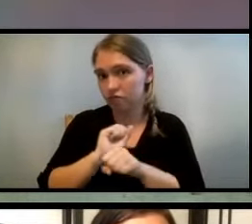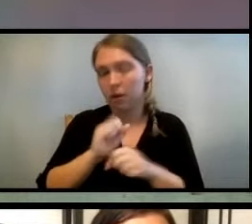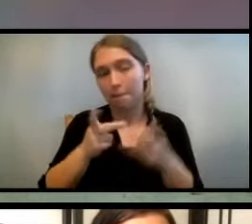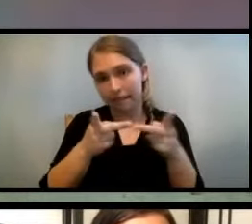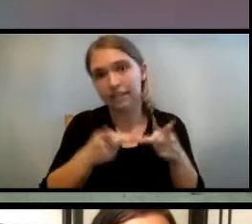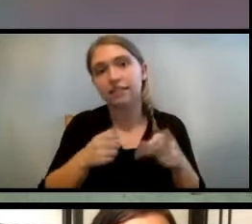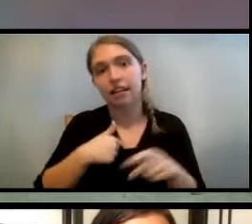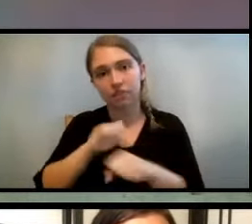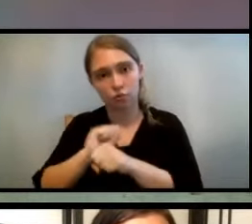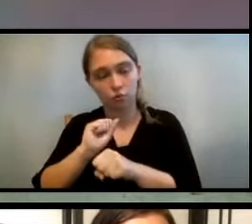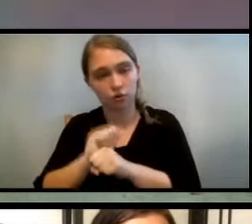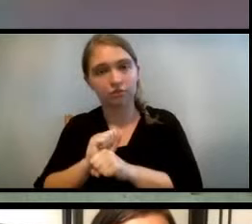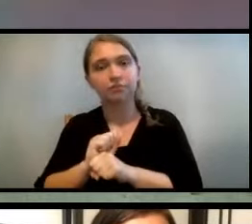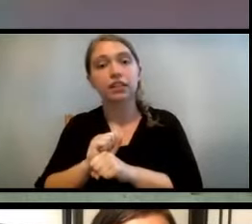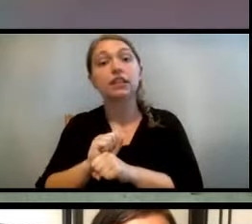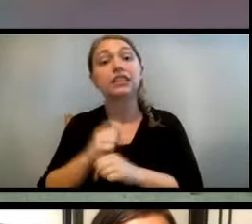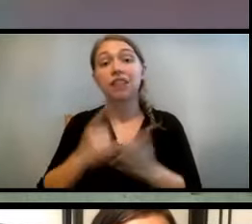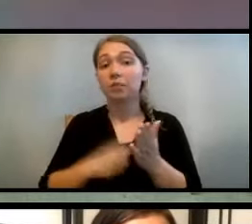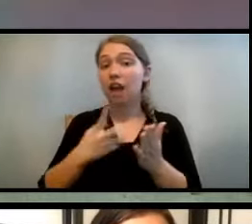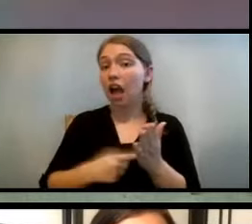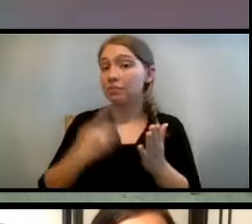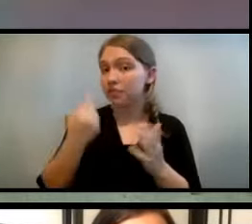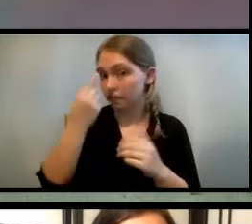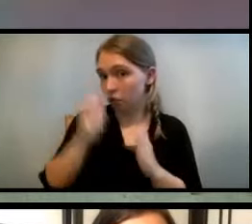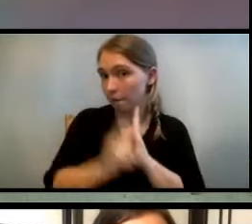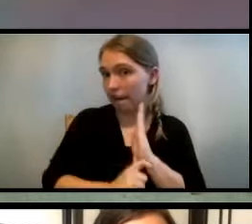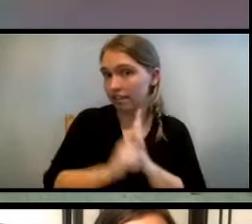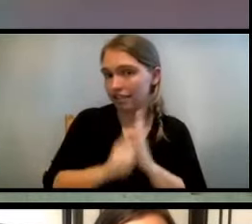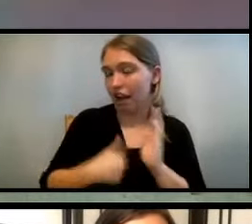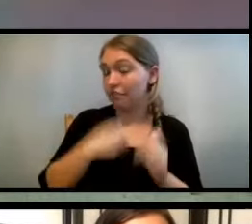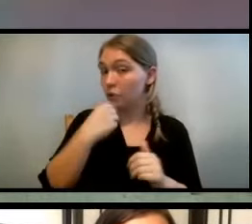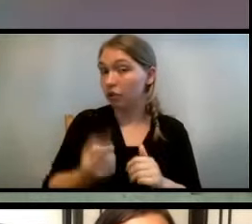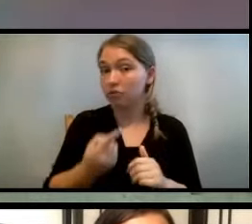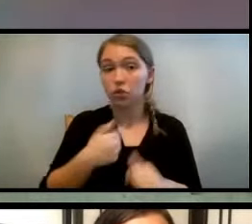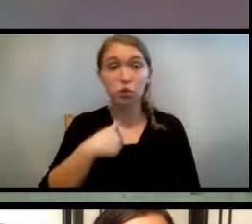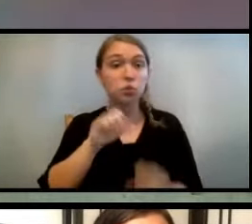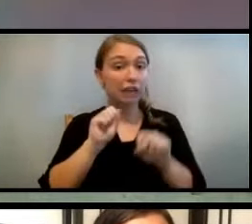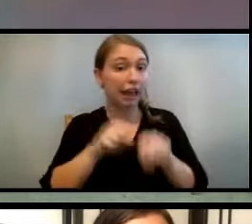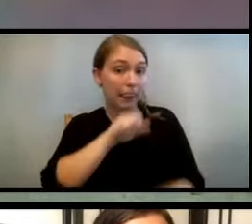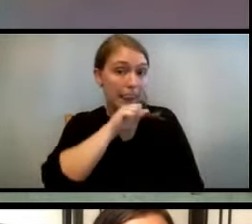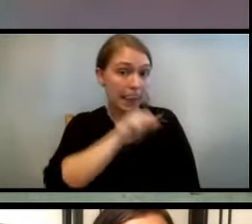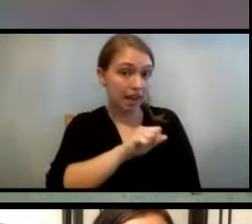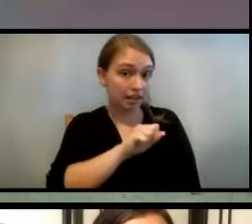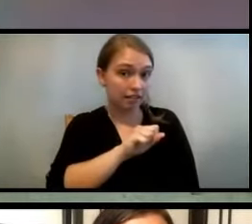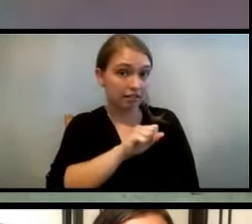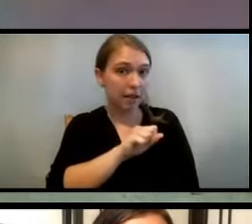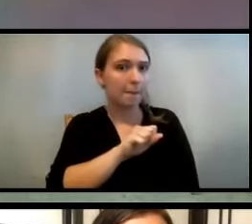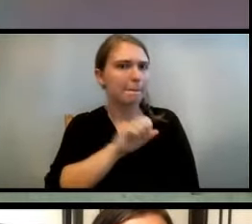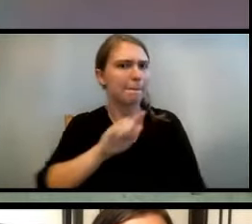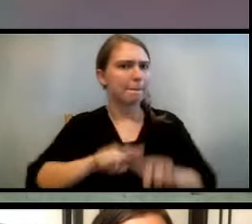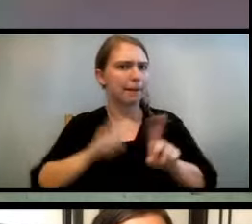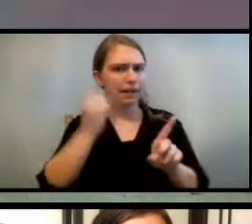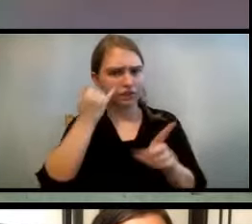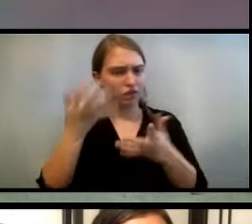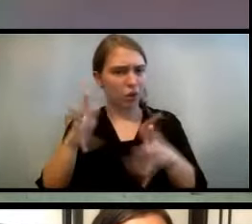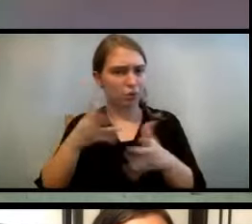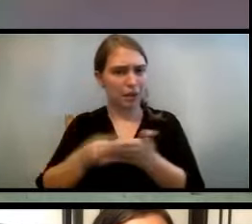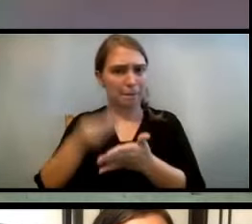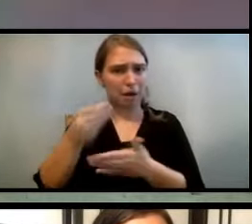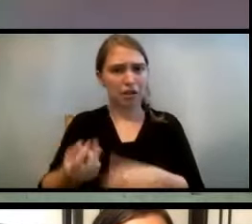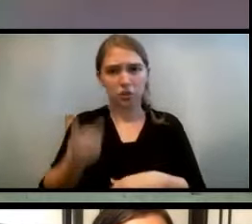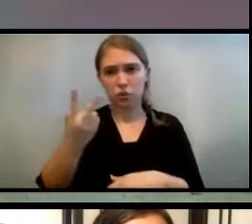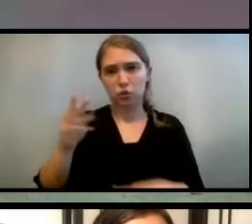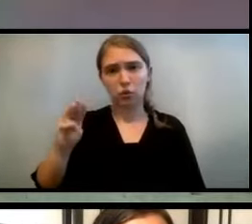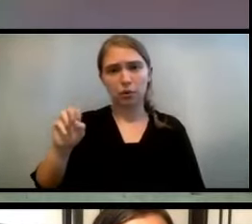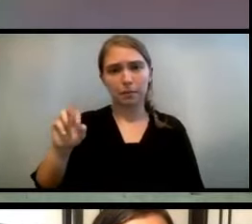things that I've often said is, you know, you can love something, but if you've already bought two mermaid stories and your magazine is